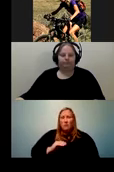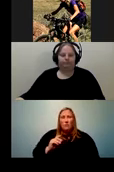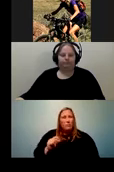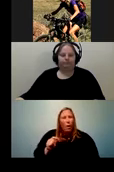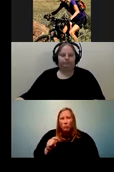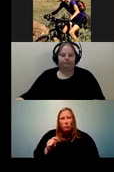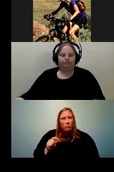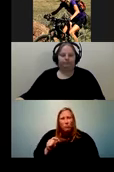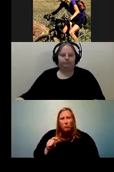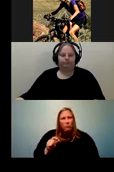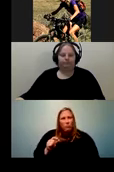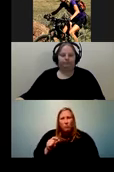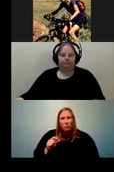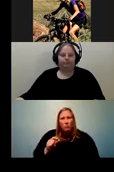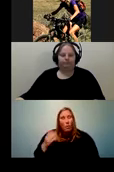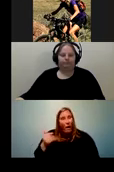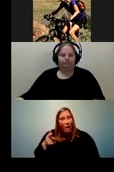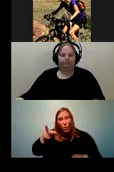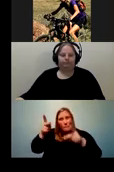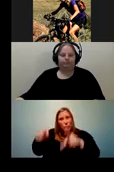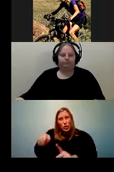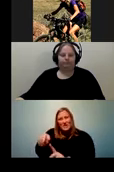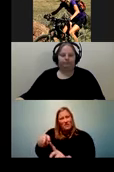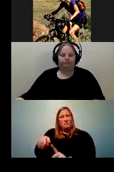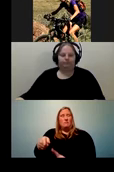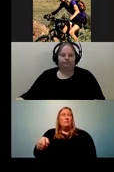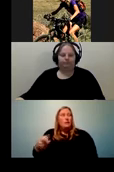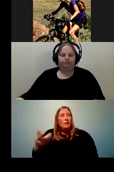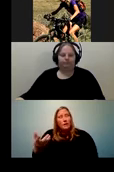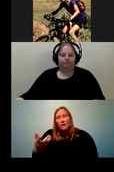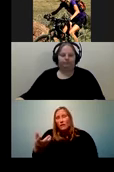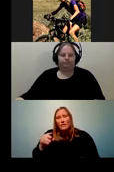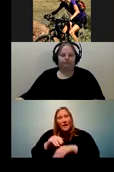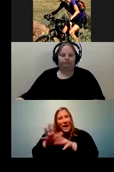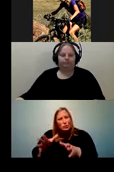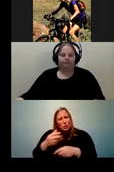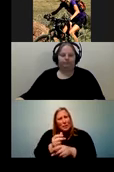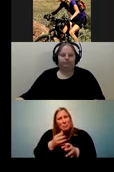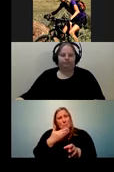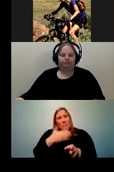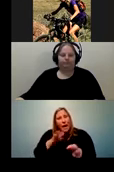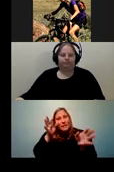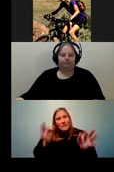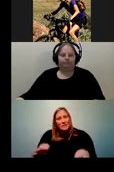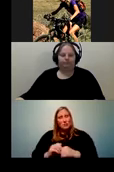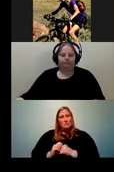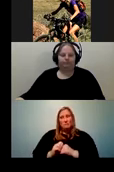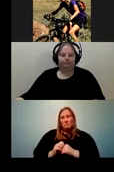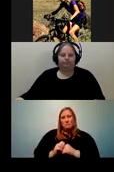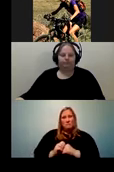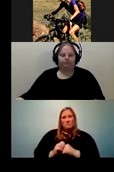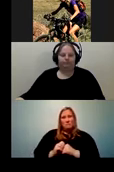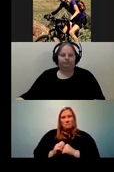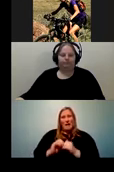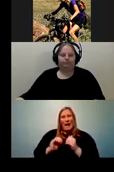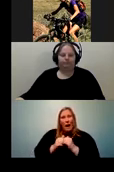And that all happened because one person was burnt out and they made a very bad decision on how to set boundaries with somebody.